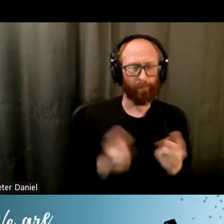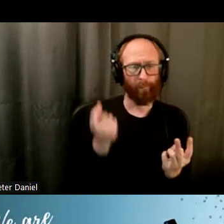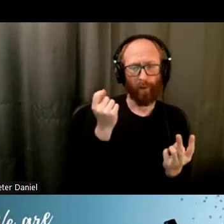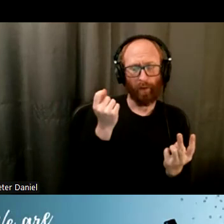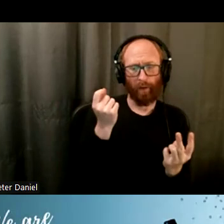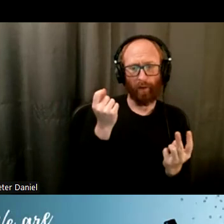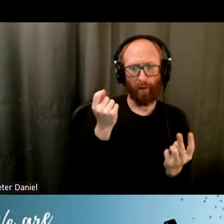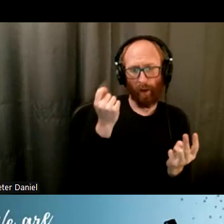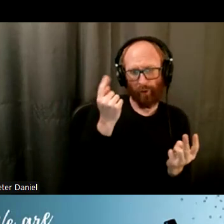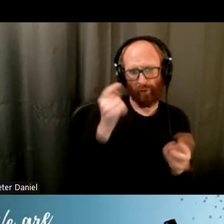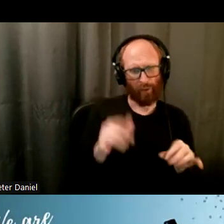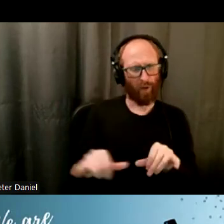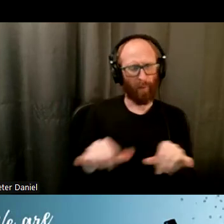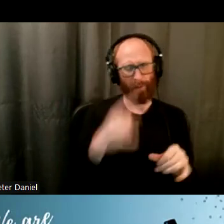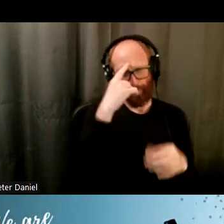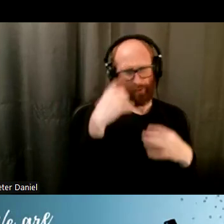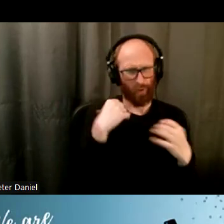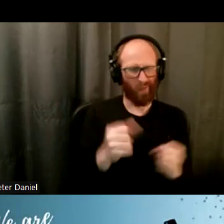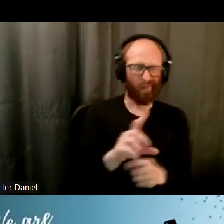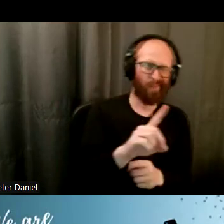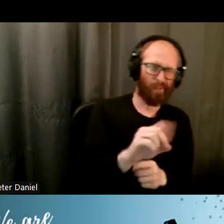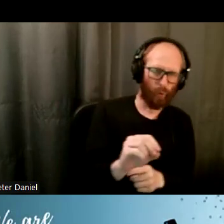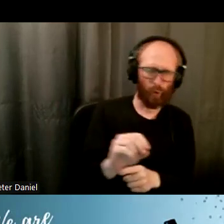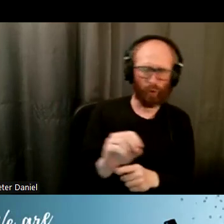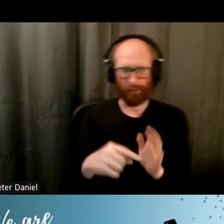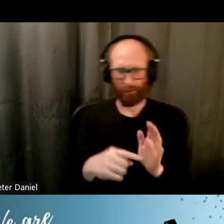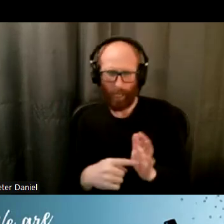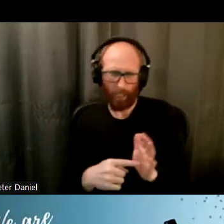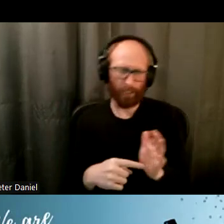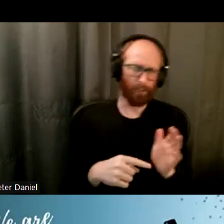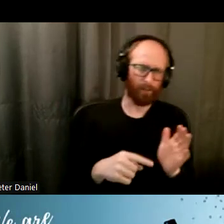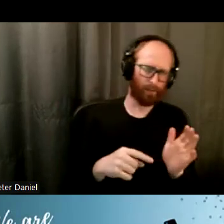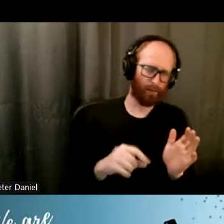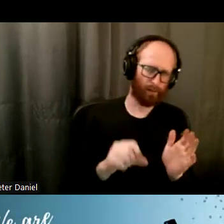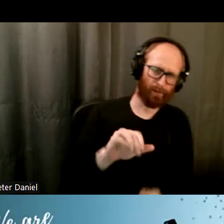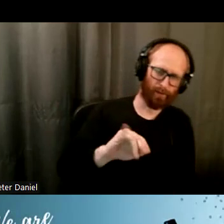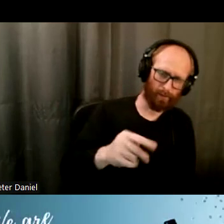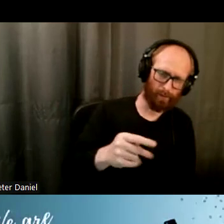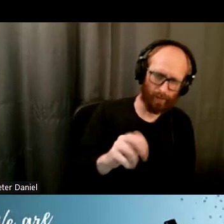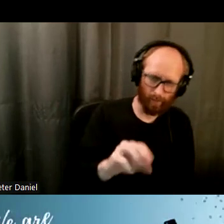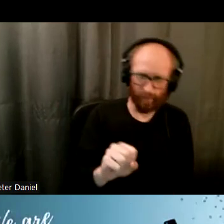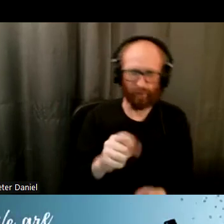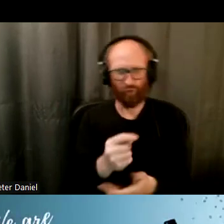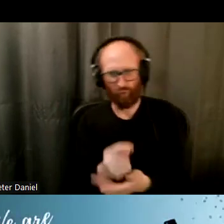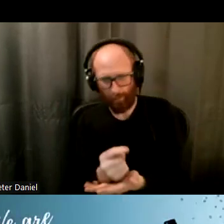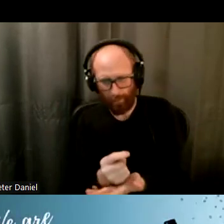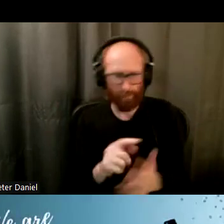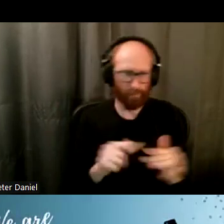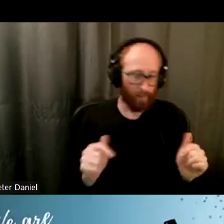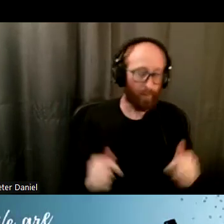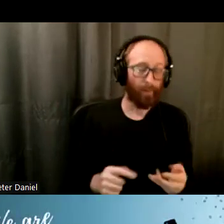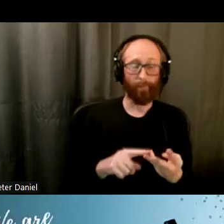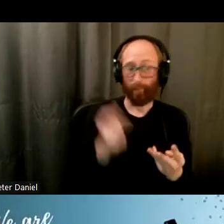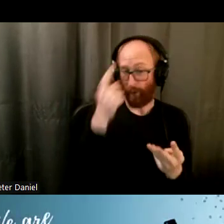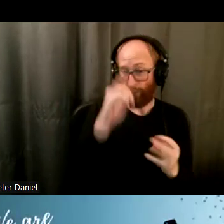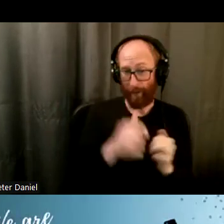mental health disorders, signs, symptoms, and treatments, understanding how to seek help